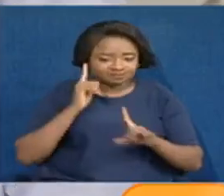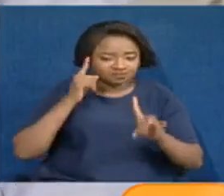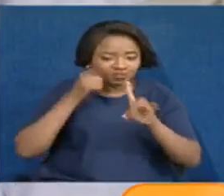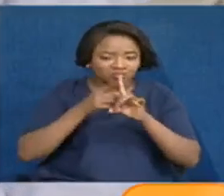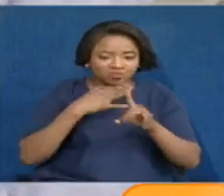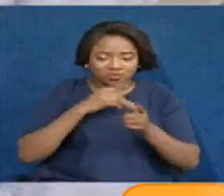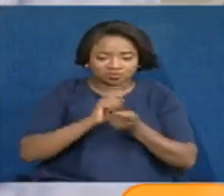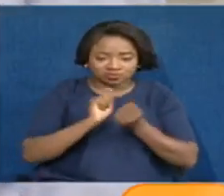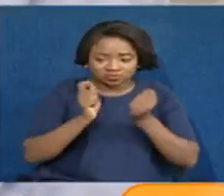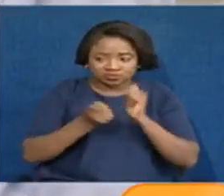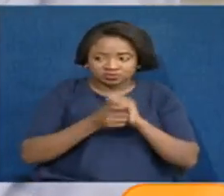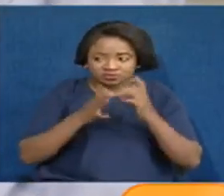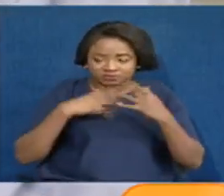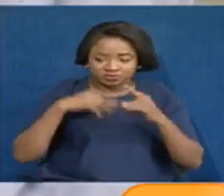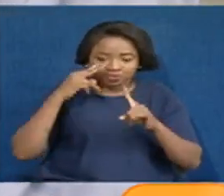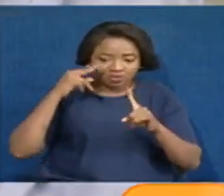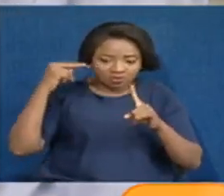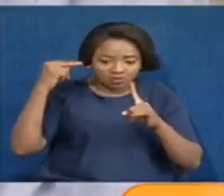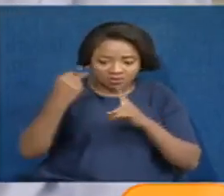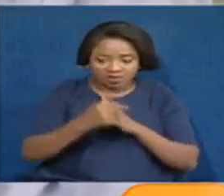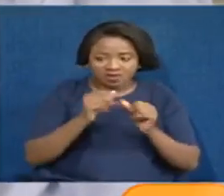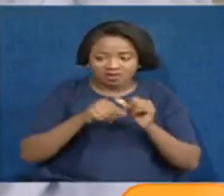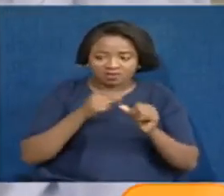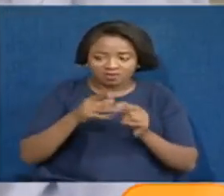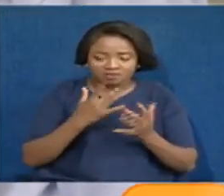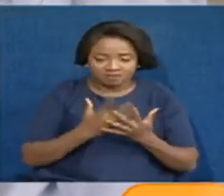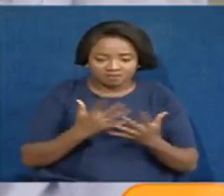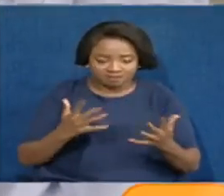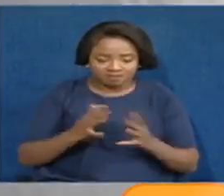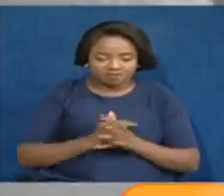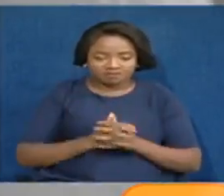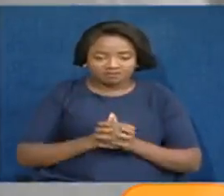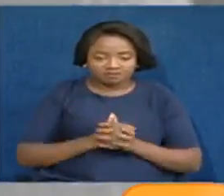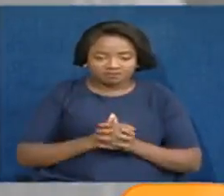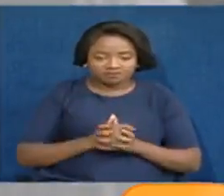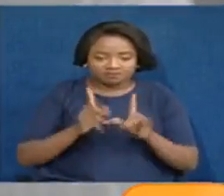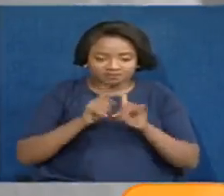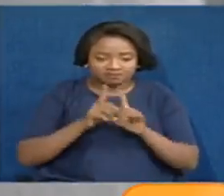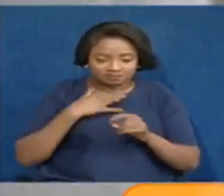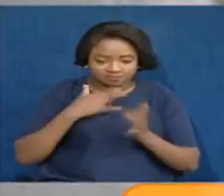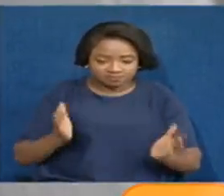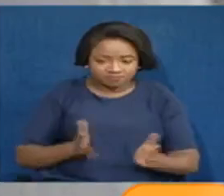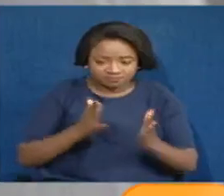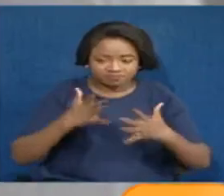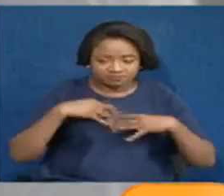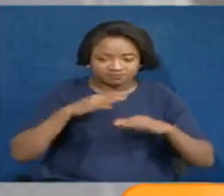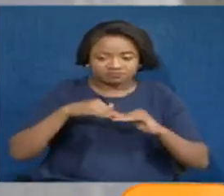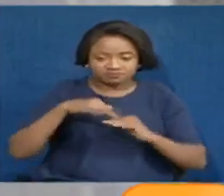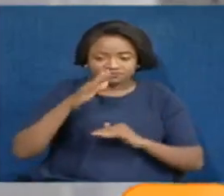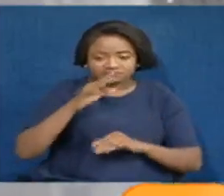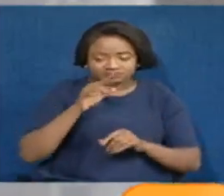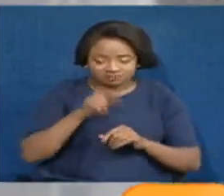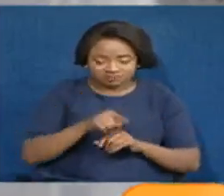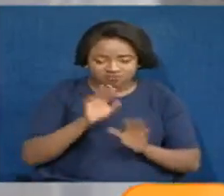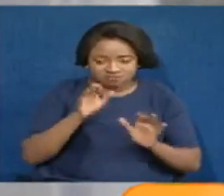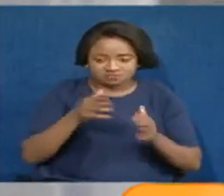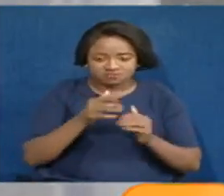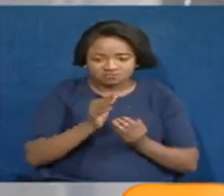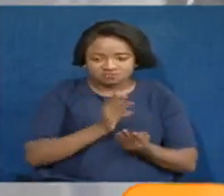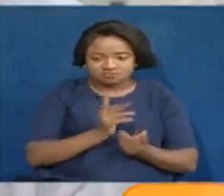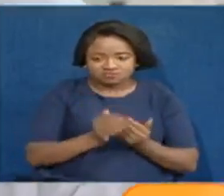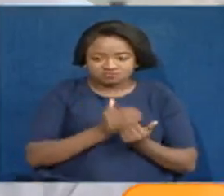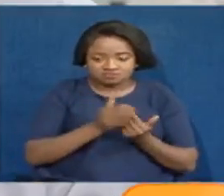change perception about snail slime products among their target customers and encourage more people to get into snail farming. We